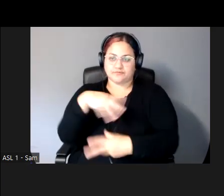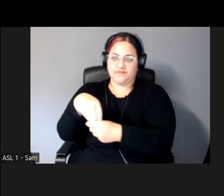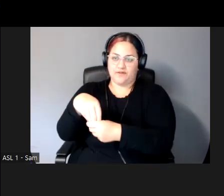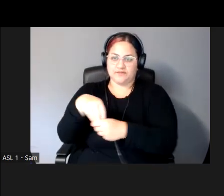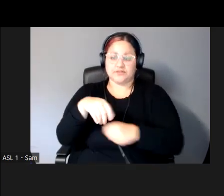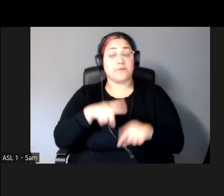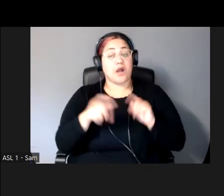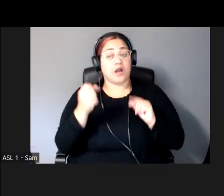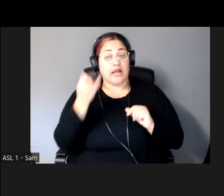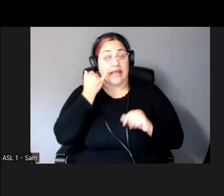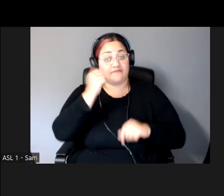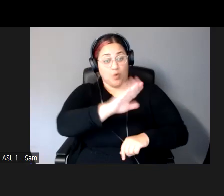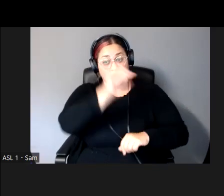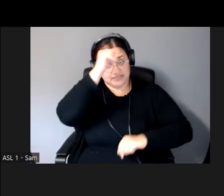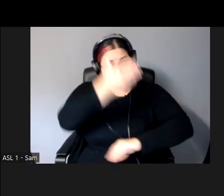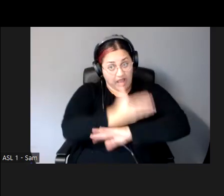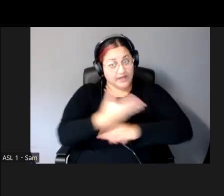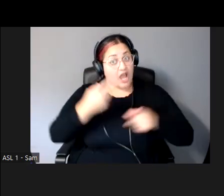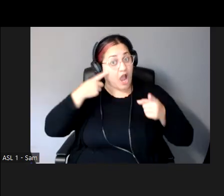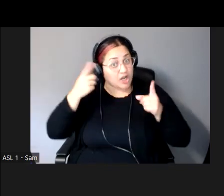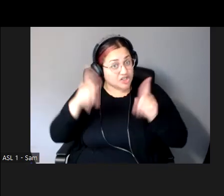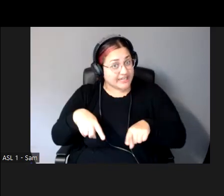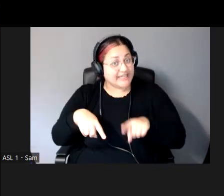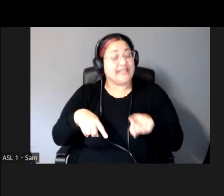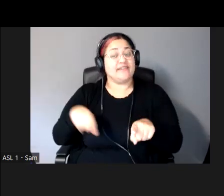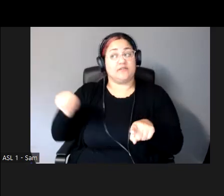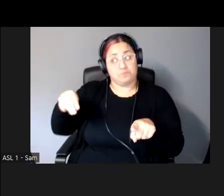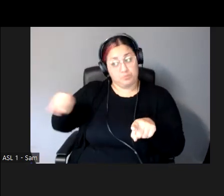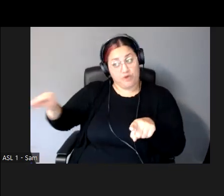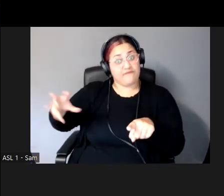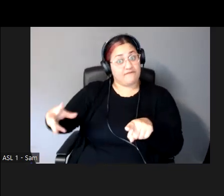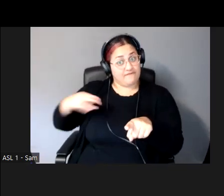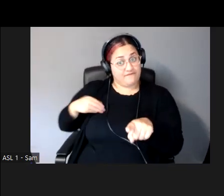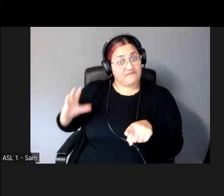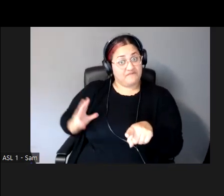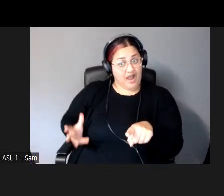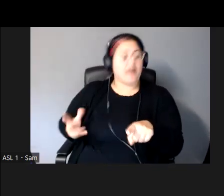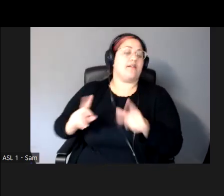residence, and therefore Ontario law no longer has any jurisdiction over that child.